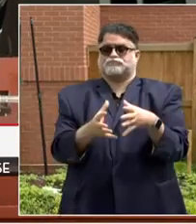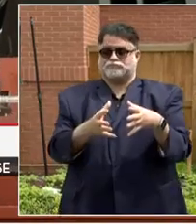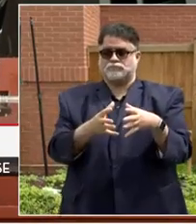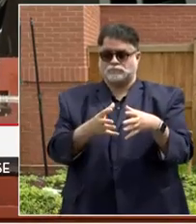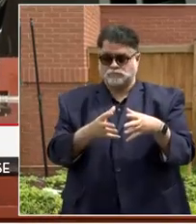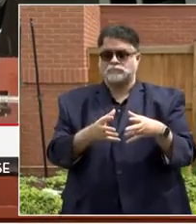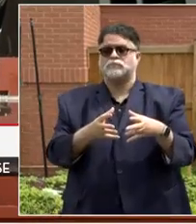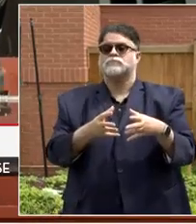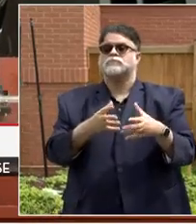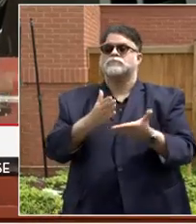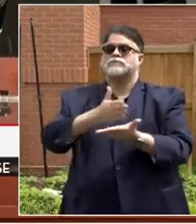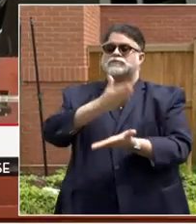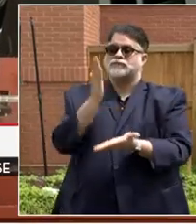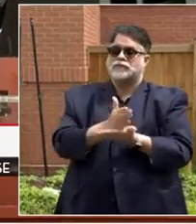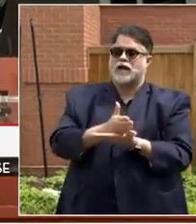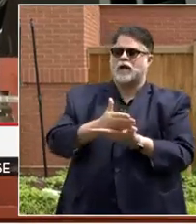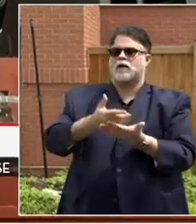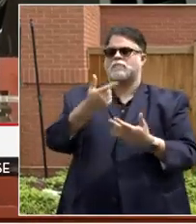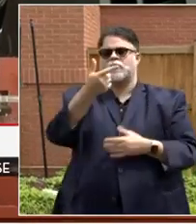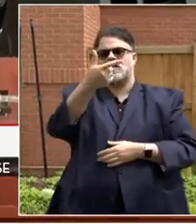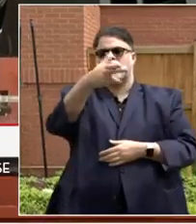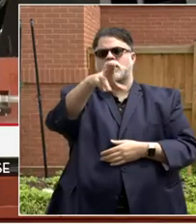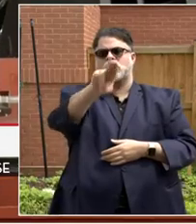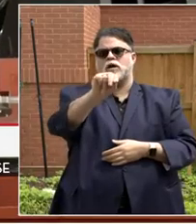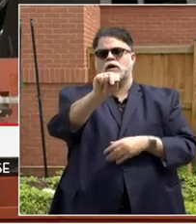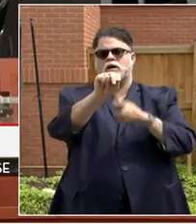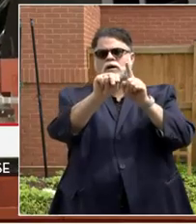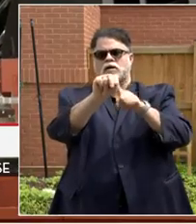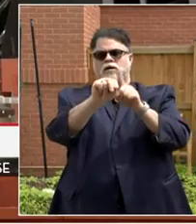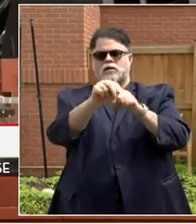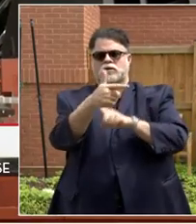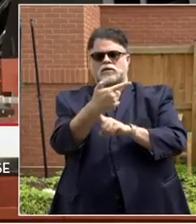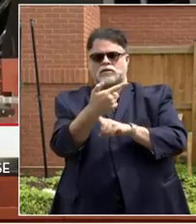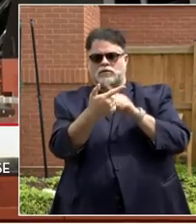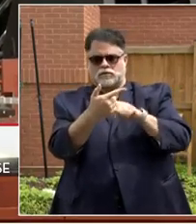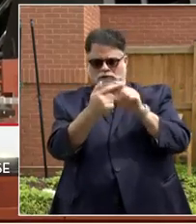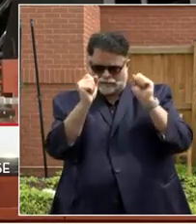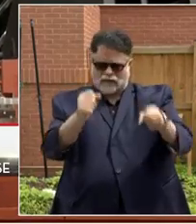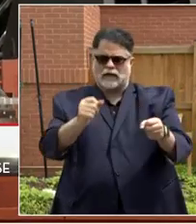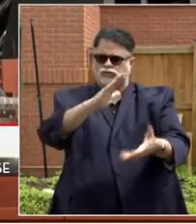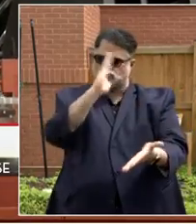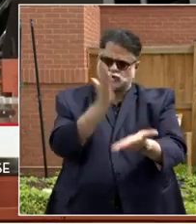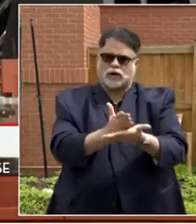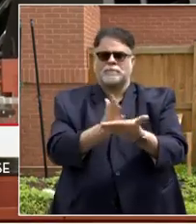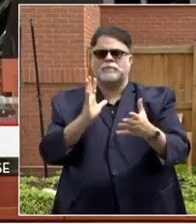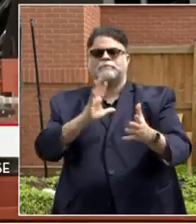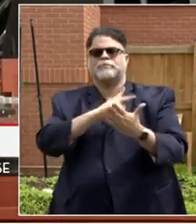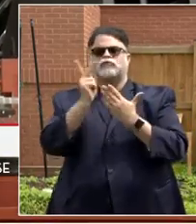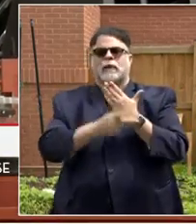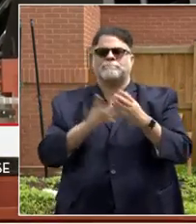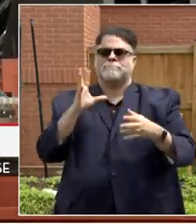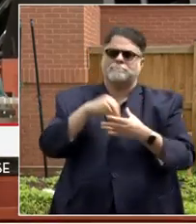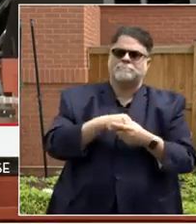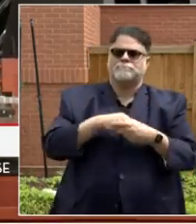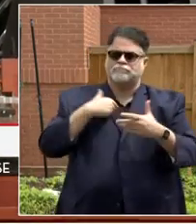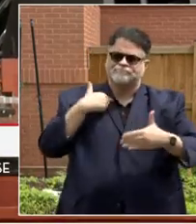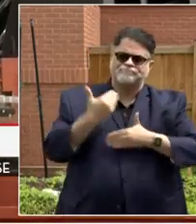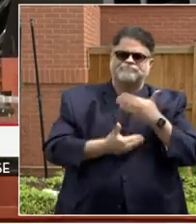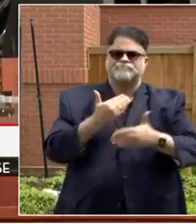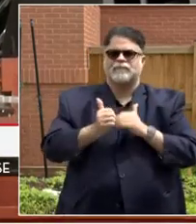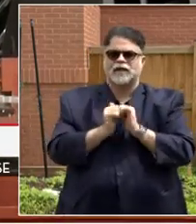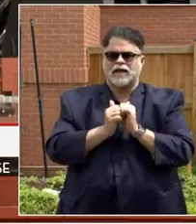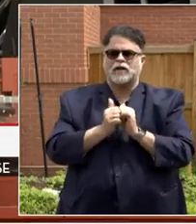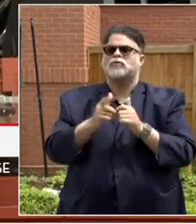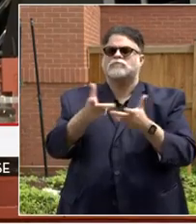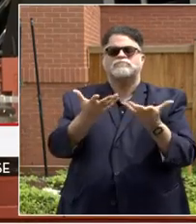ceasefire. I told him I could make that happen. So I asked him just to tell me the tier ones